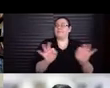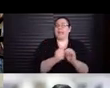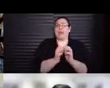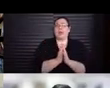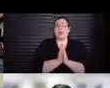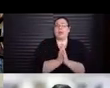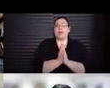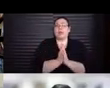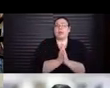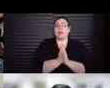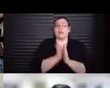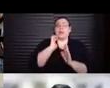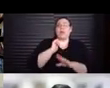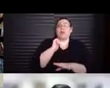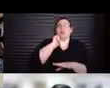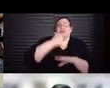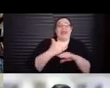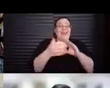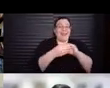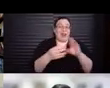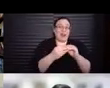situate a narrative that benefited them politically,